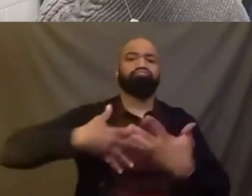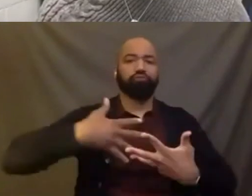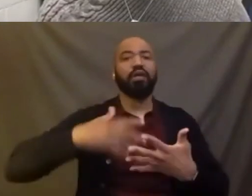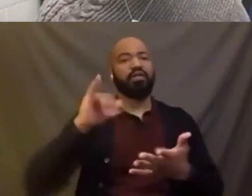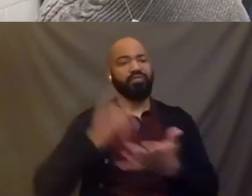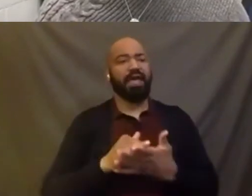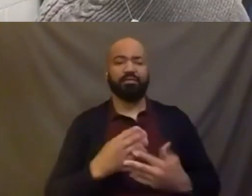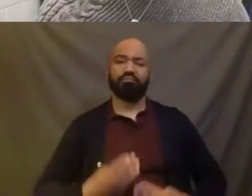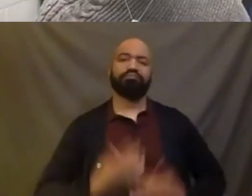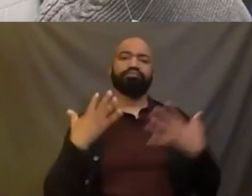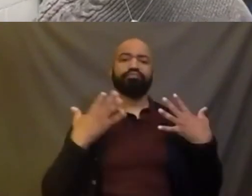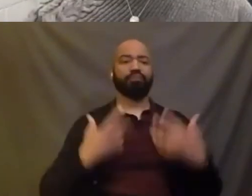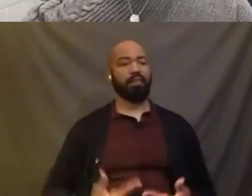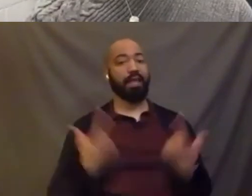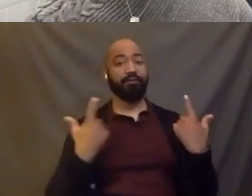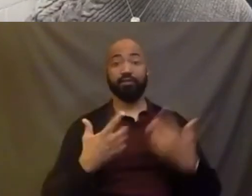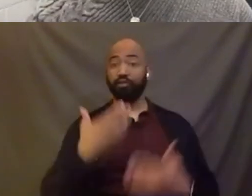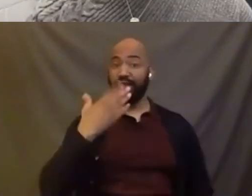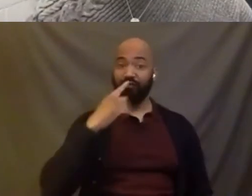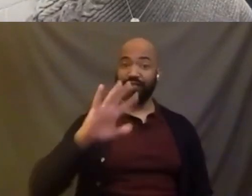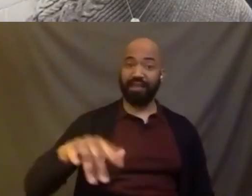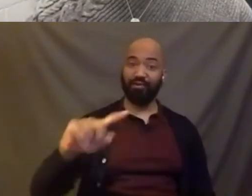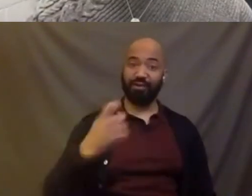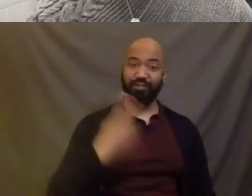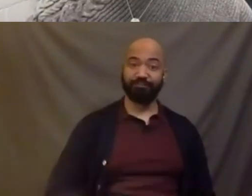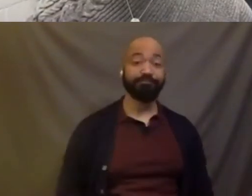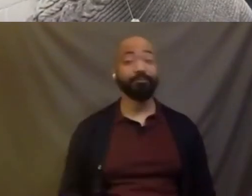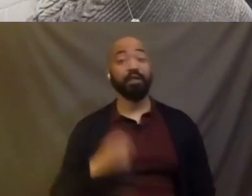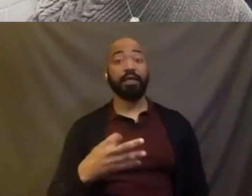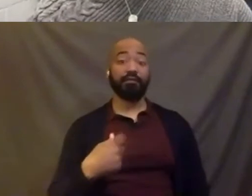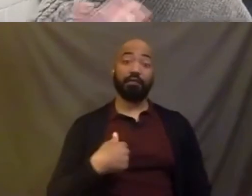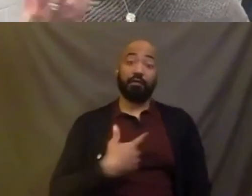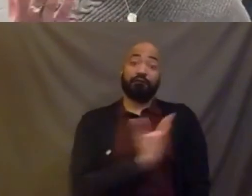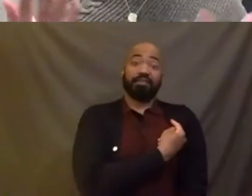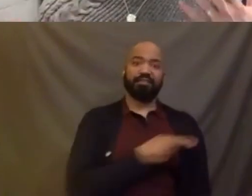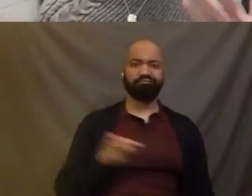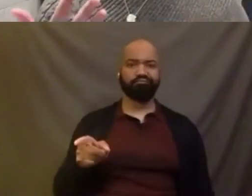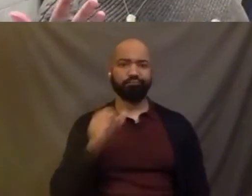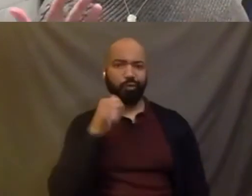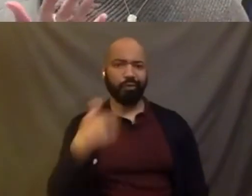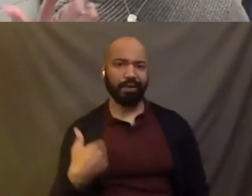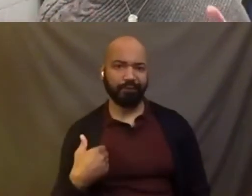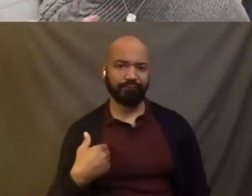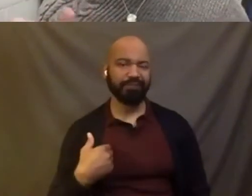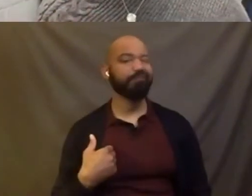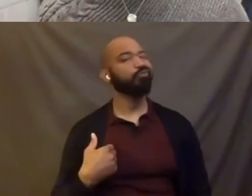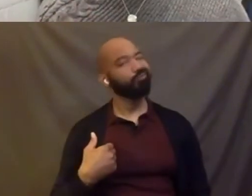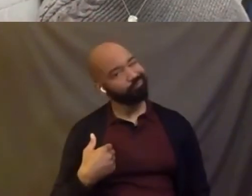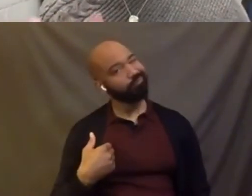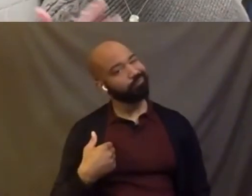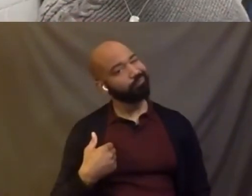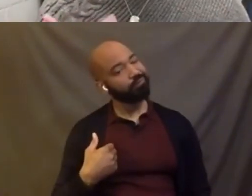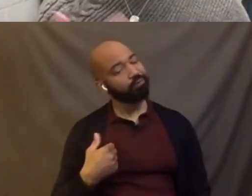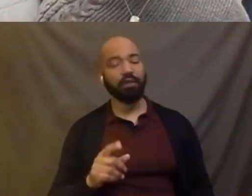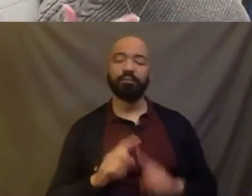So absolutely, thank you for that. When our partners are not vaccinated, so this is where we can say, well, you are. So